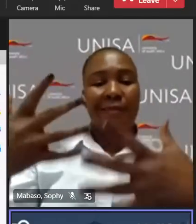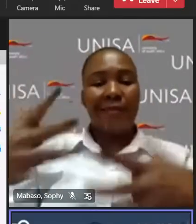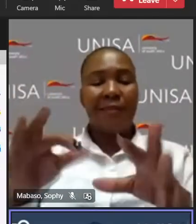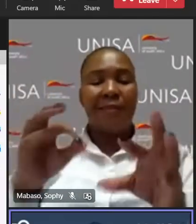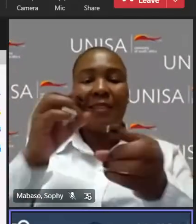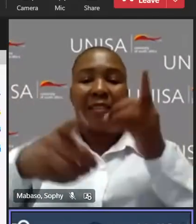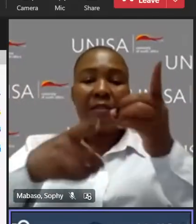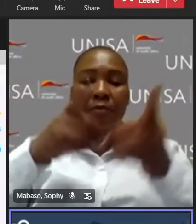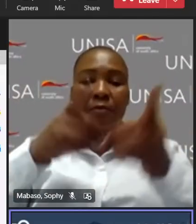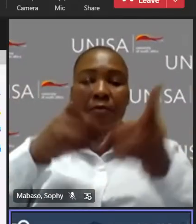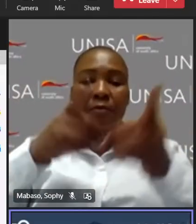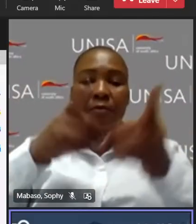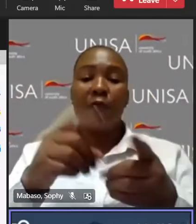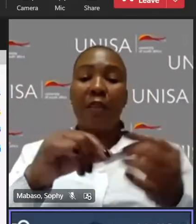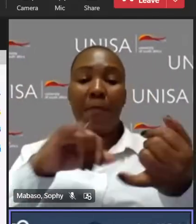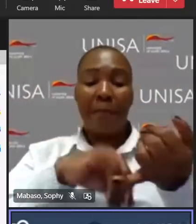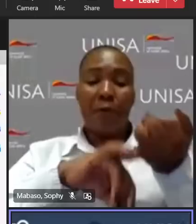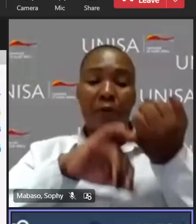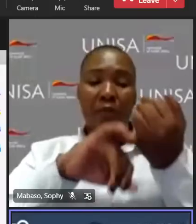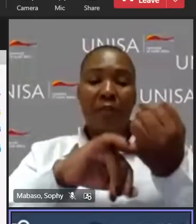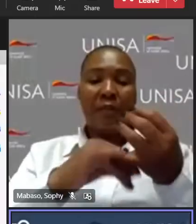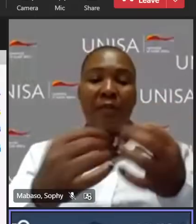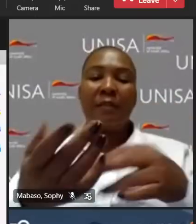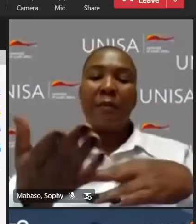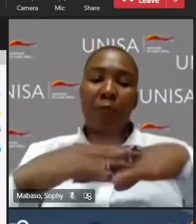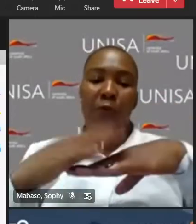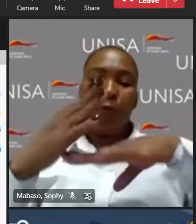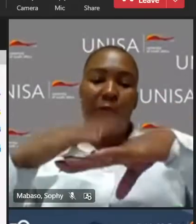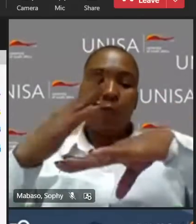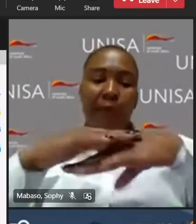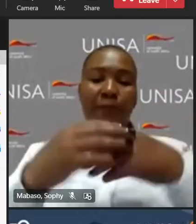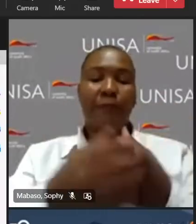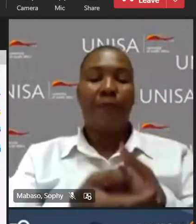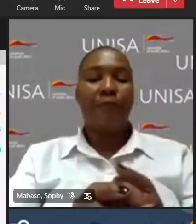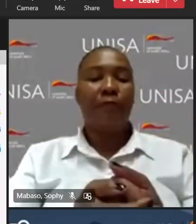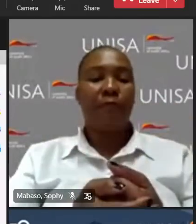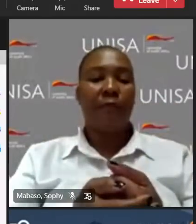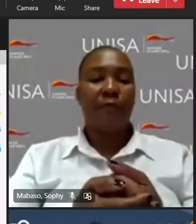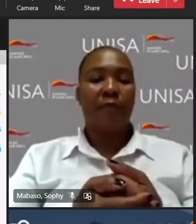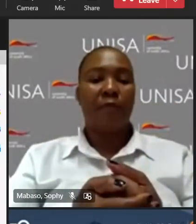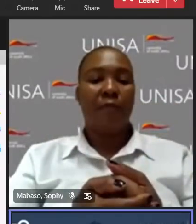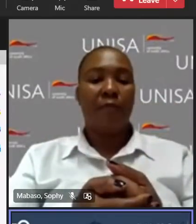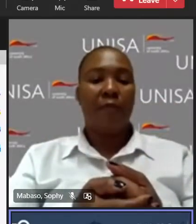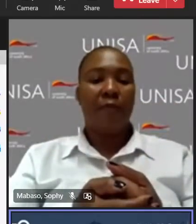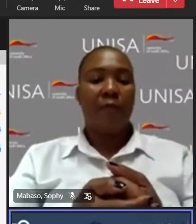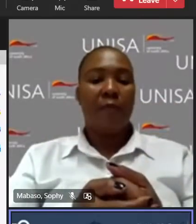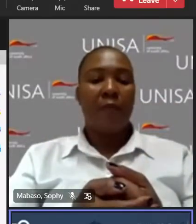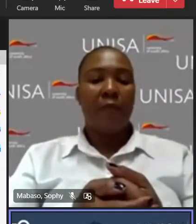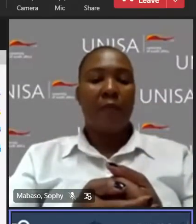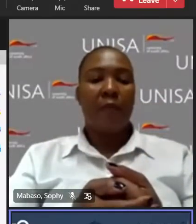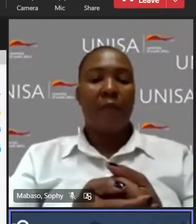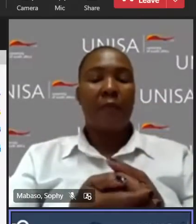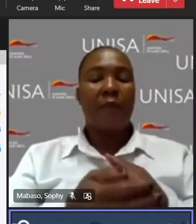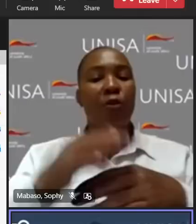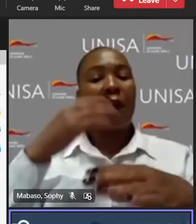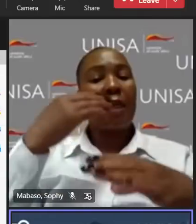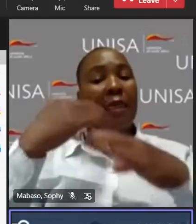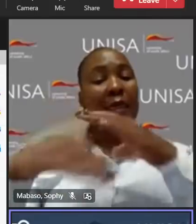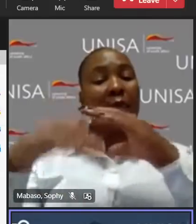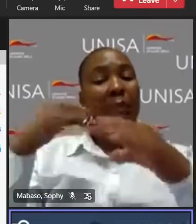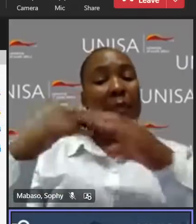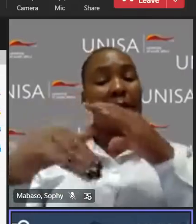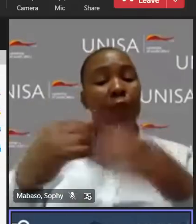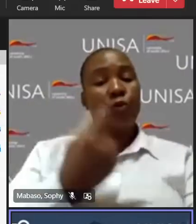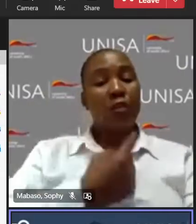modules, marks, etc., etc. You can email to yourself